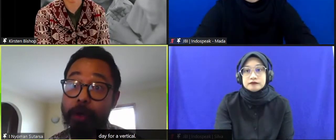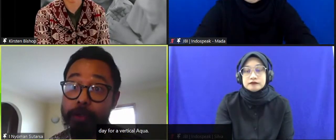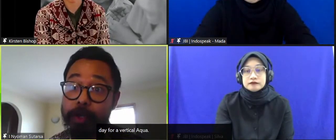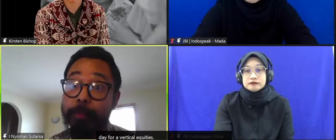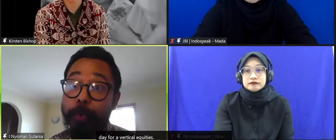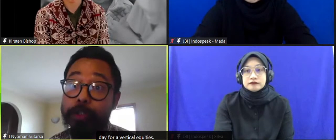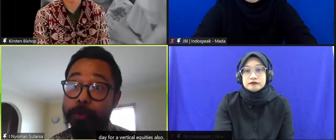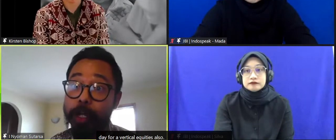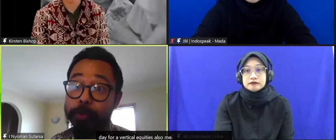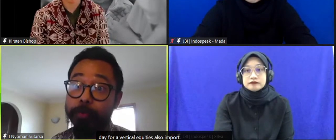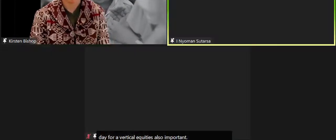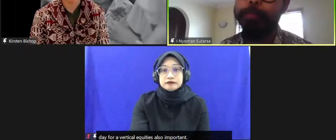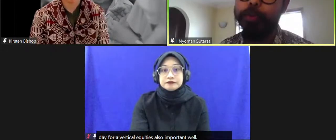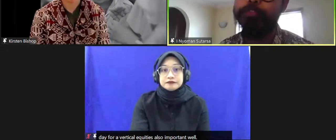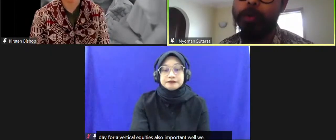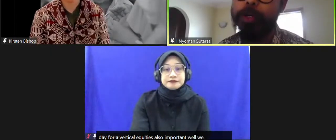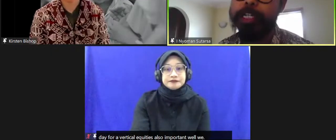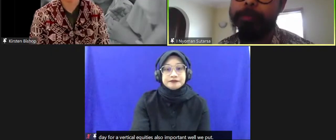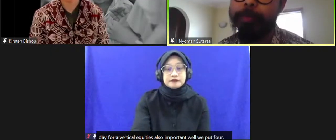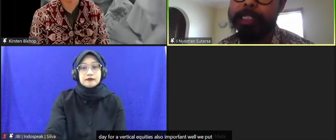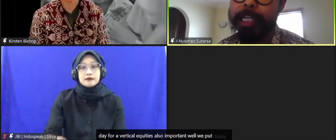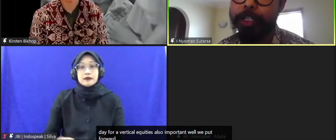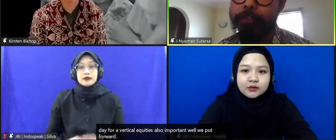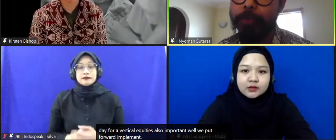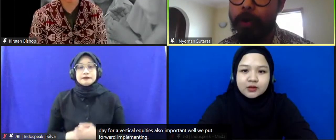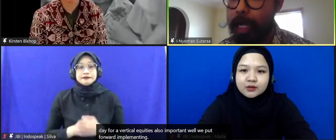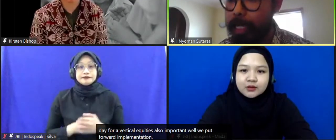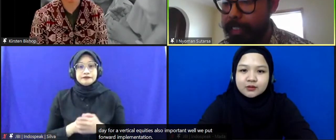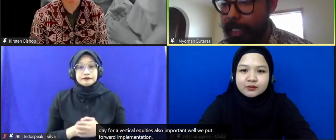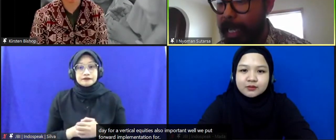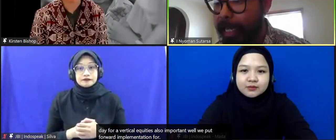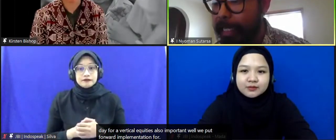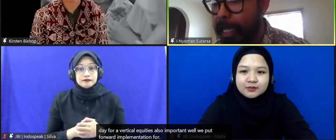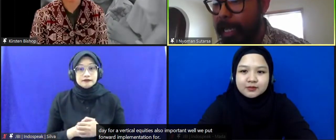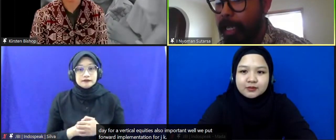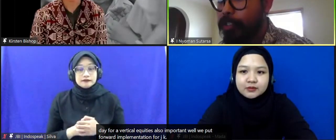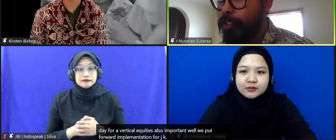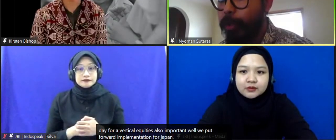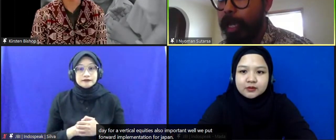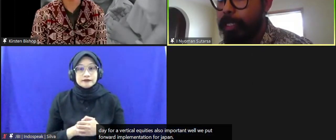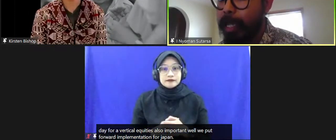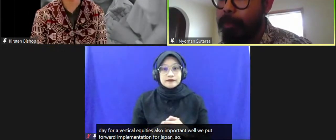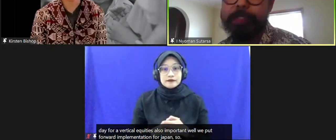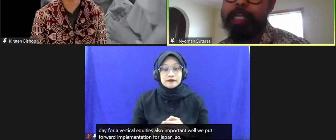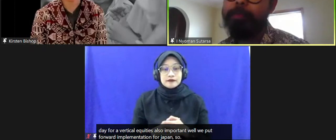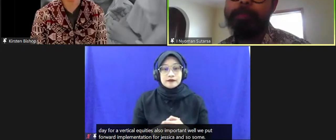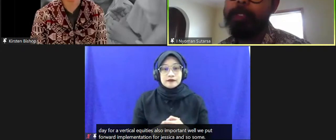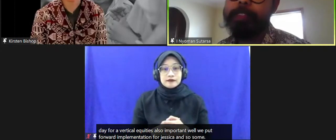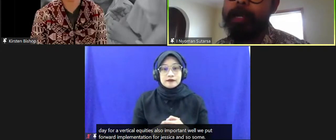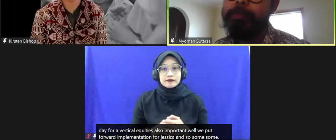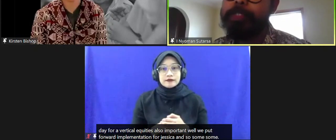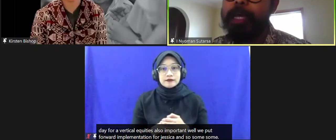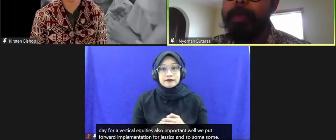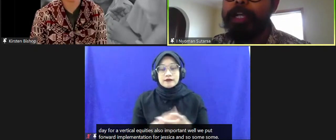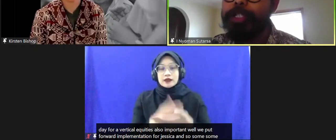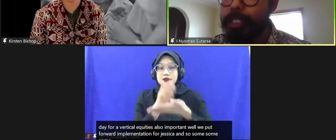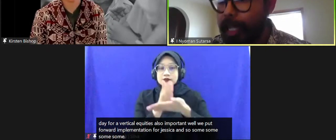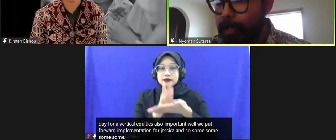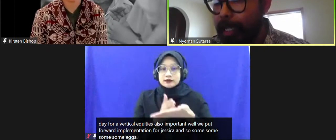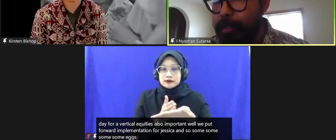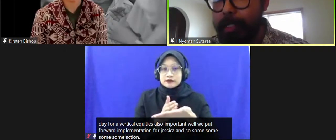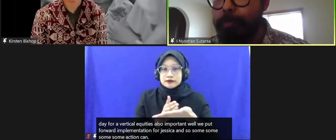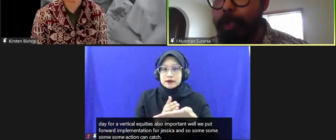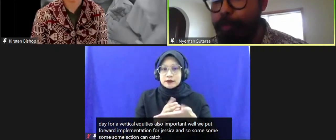equity is also important while we put forward implementation for JKN. So some